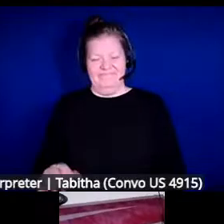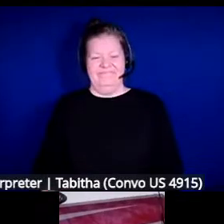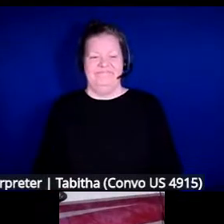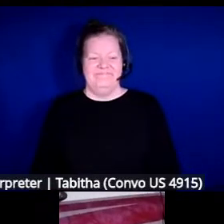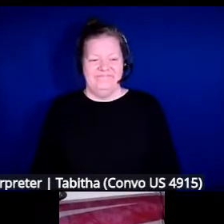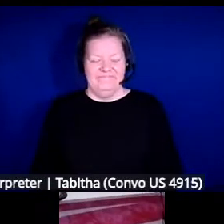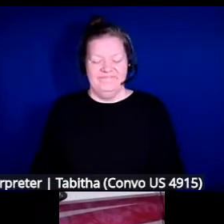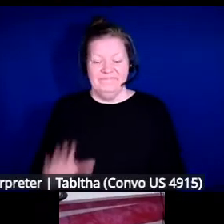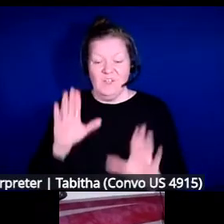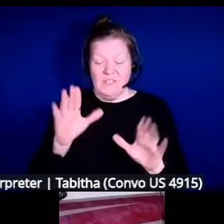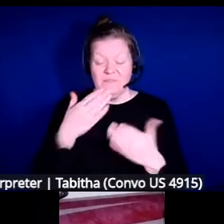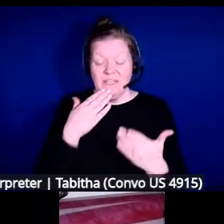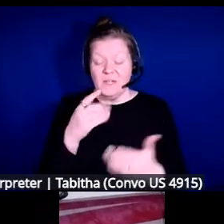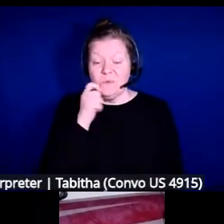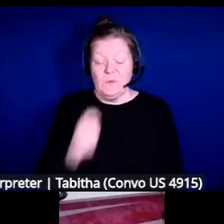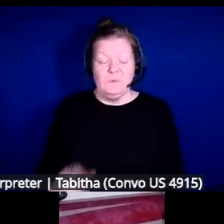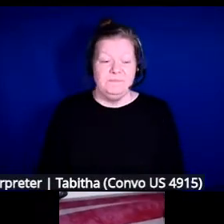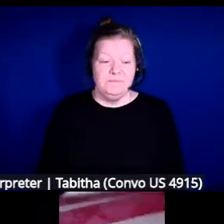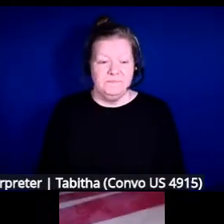Cool.